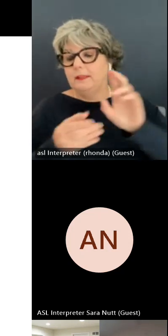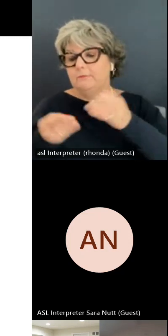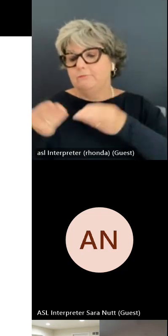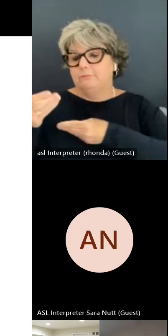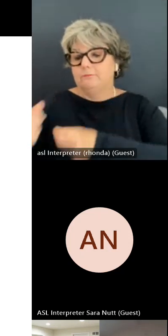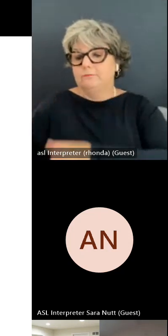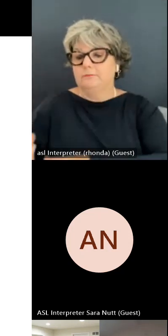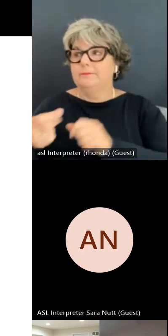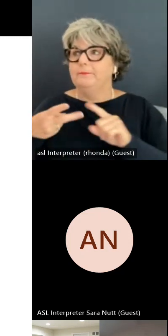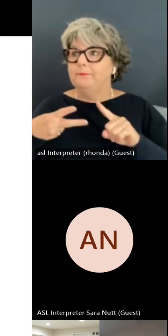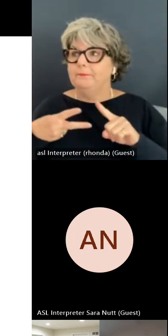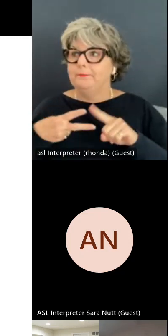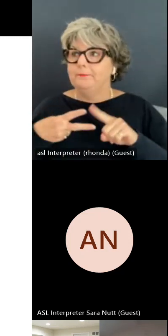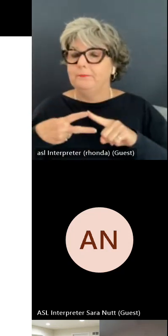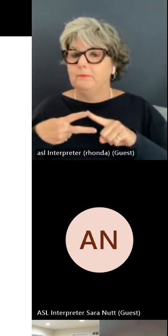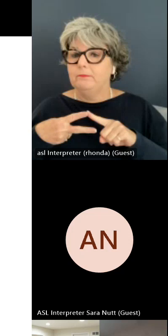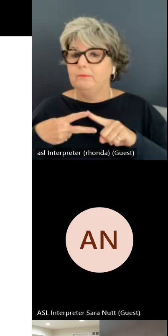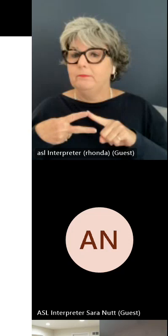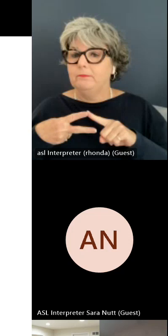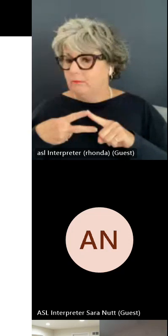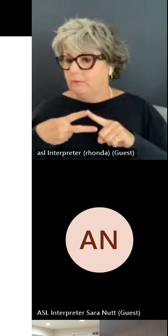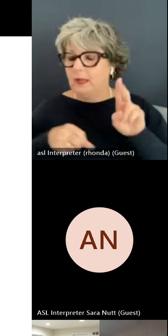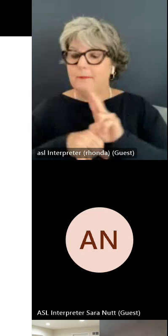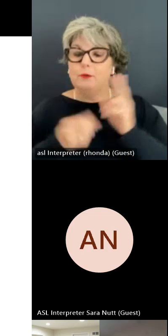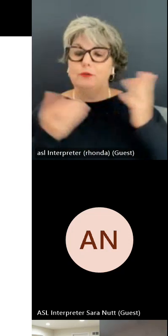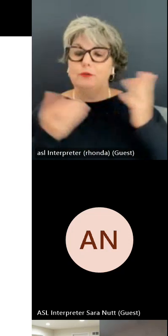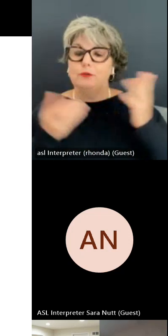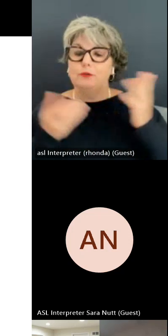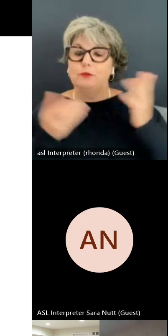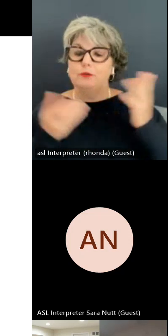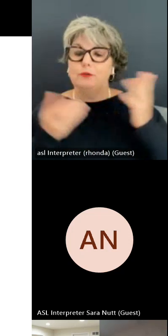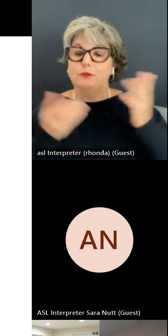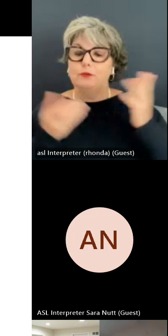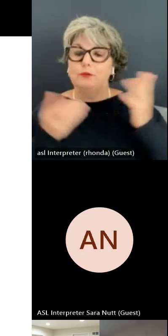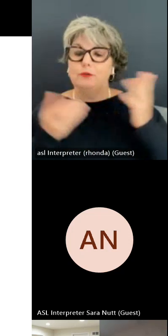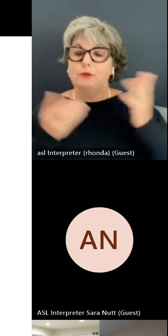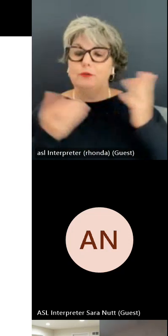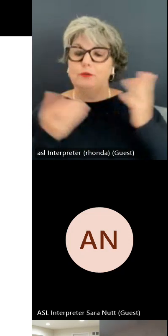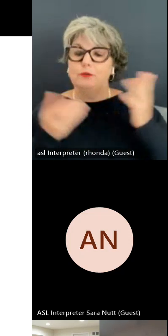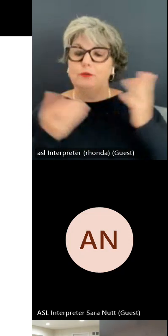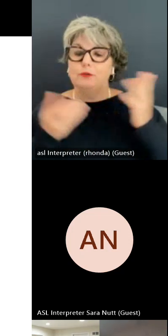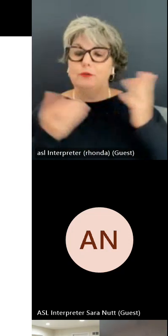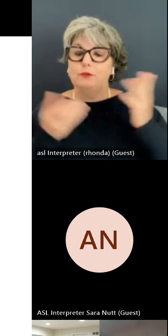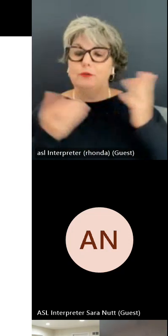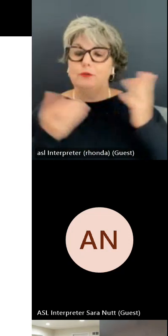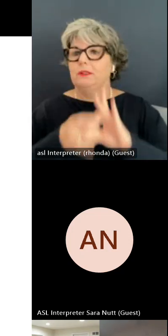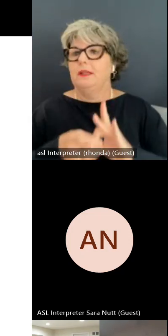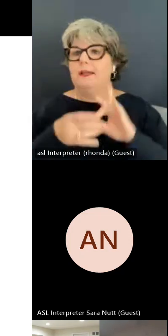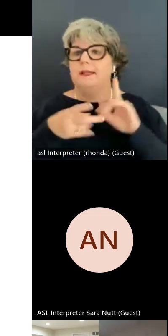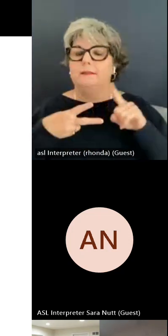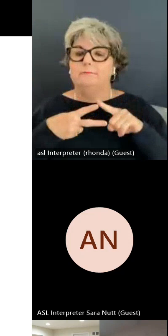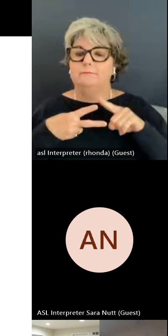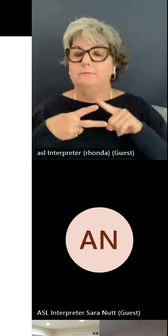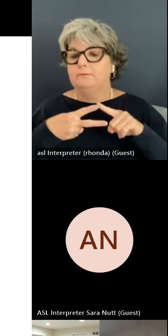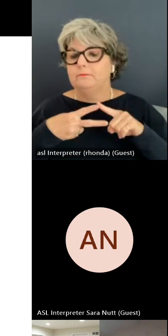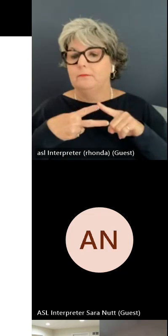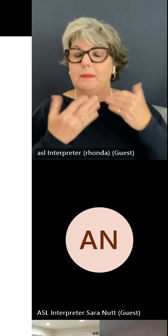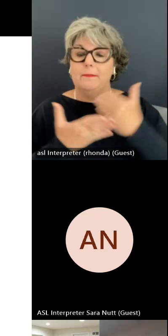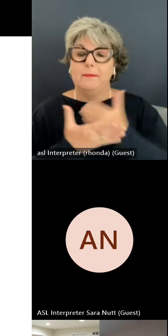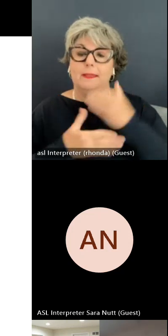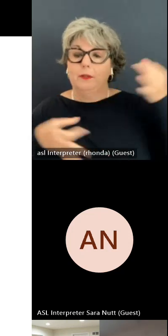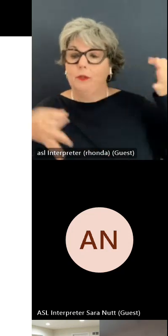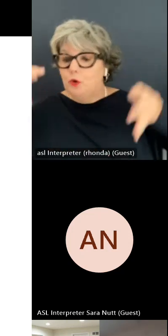whether it's, then I'm using services very broadly here, in terms of, it could be a new